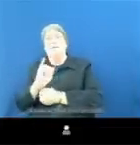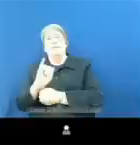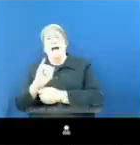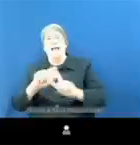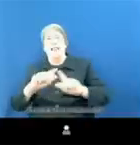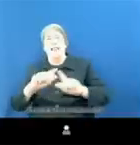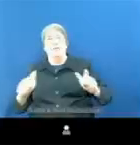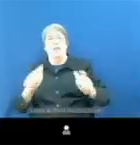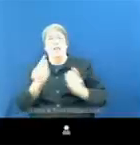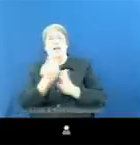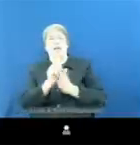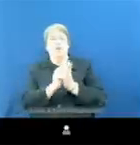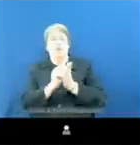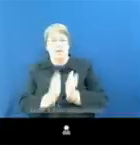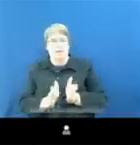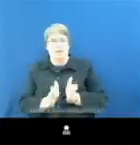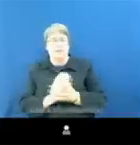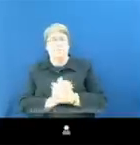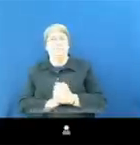judges.